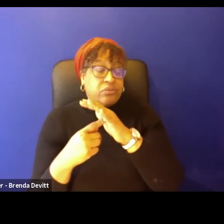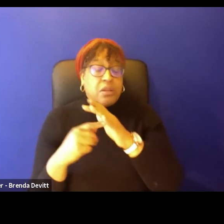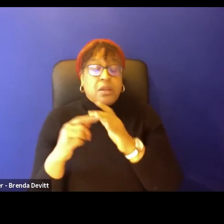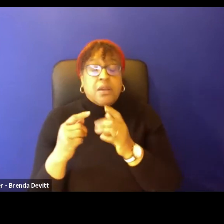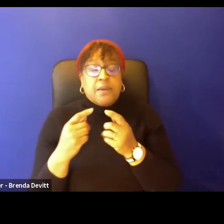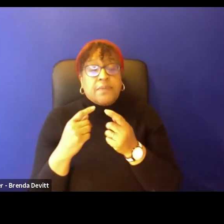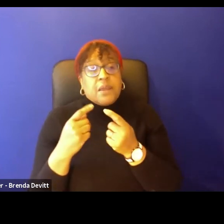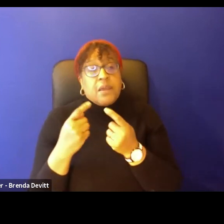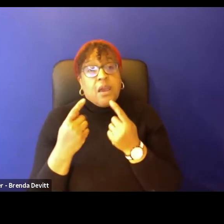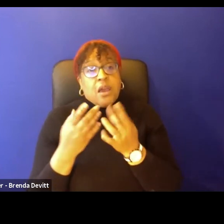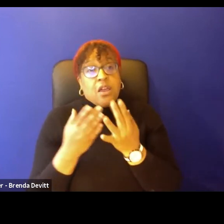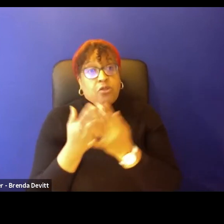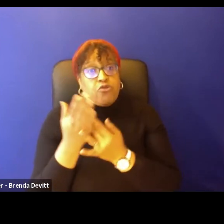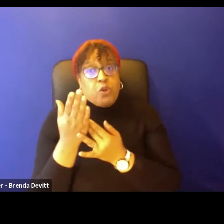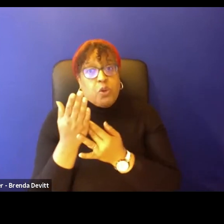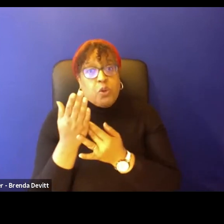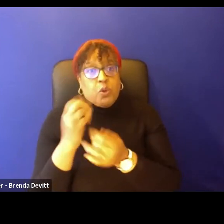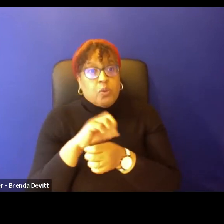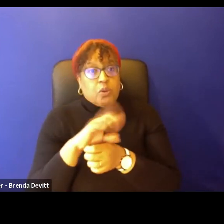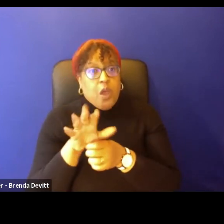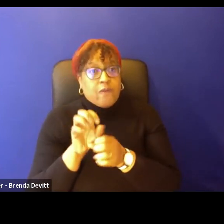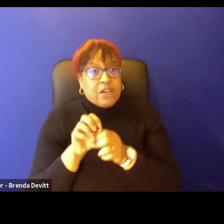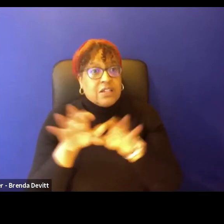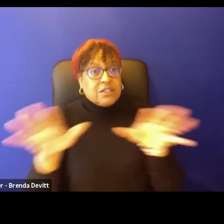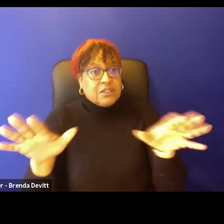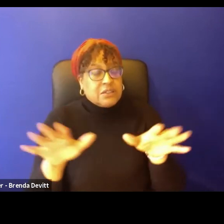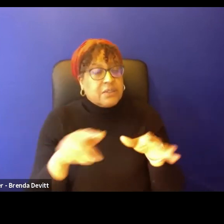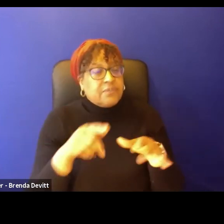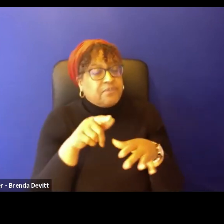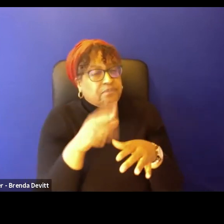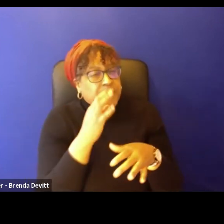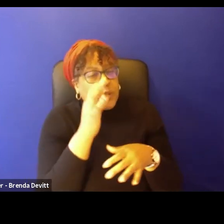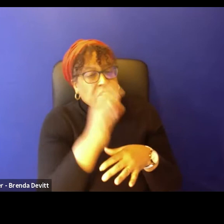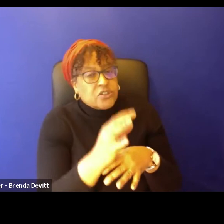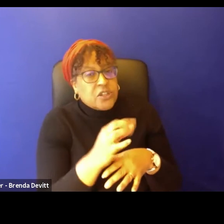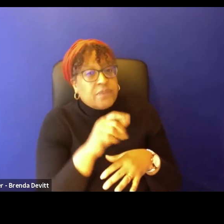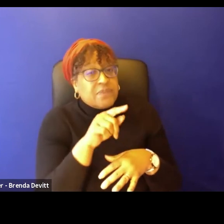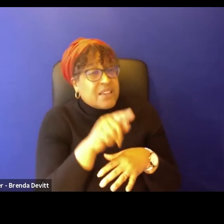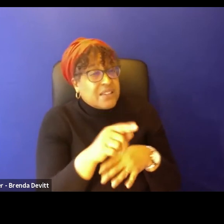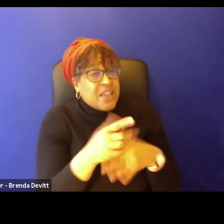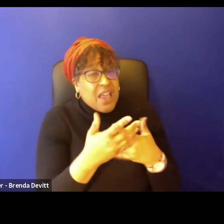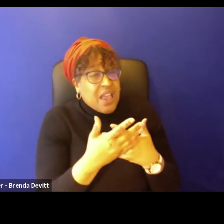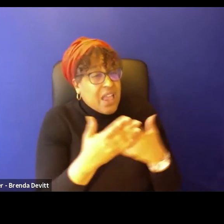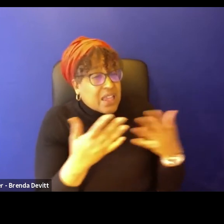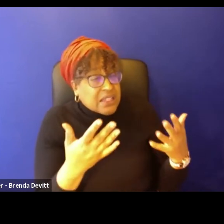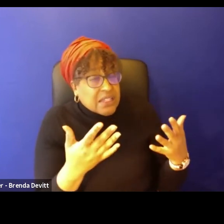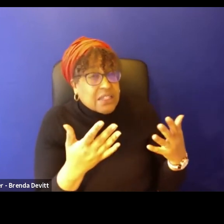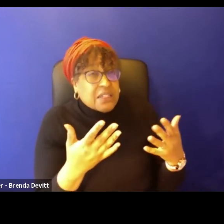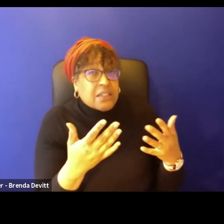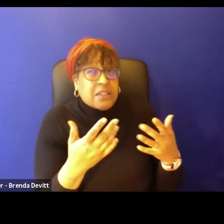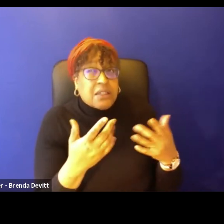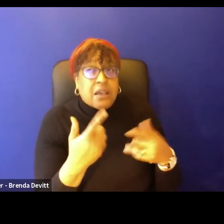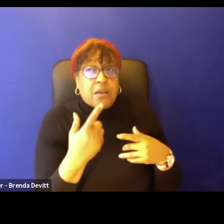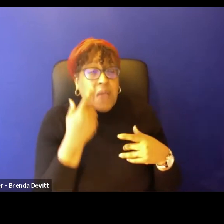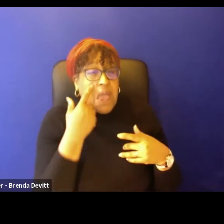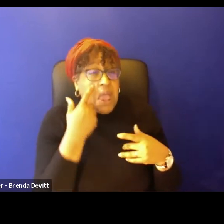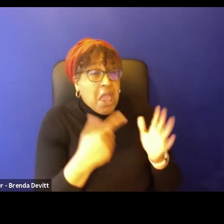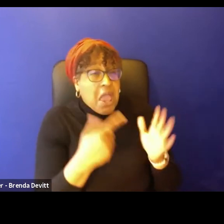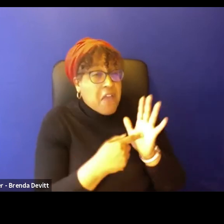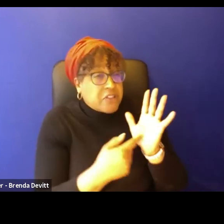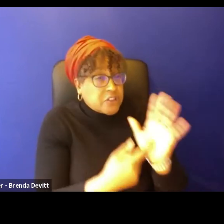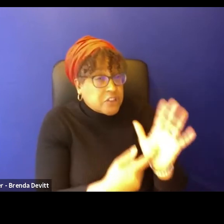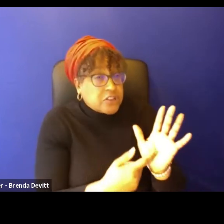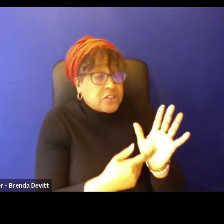during COVID. Is there a specific piece of work, or is there any evidence you guys have that